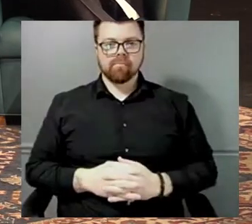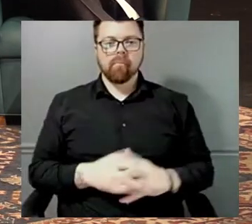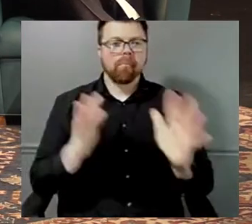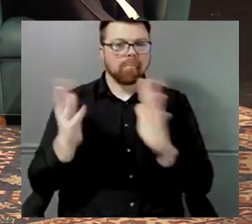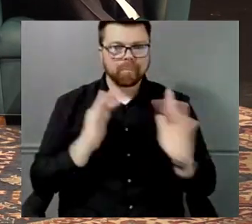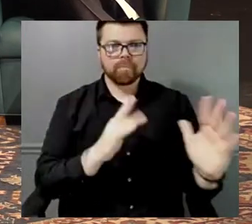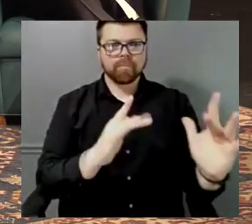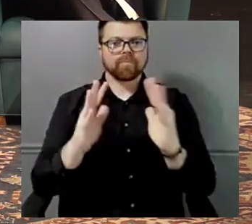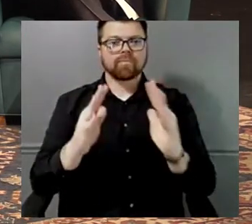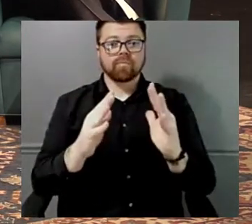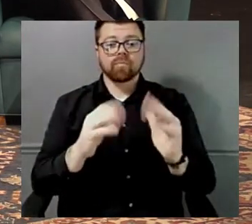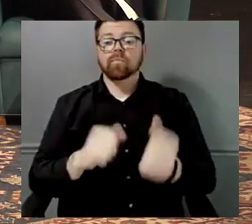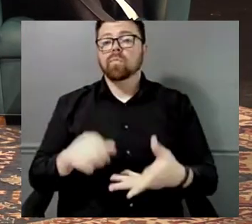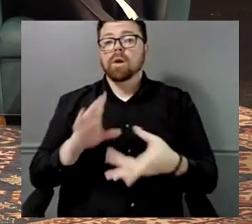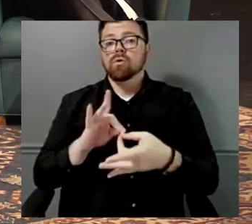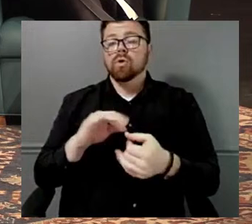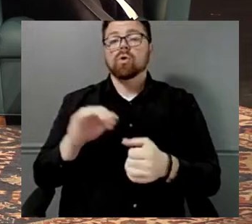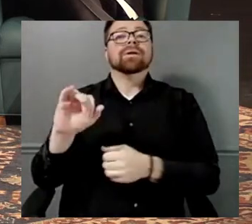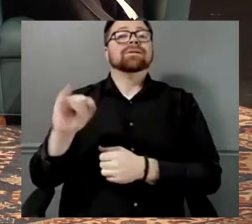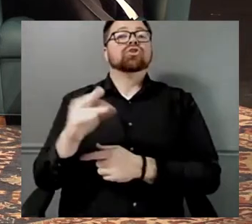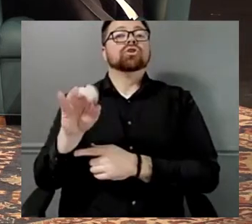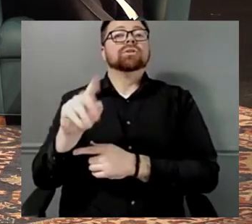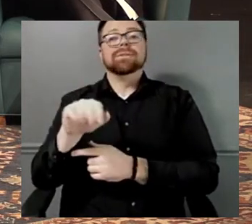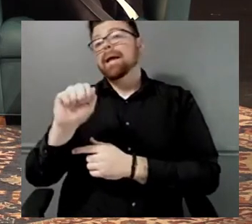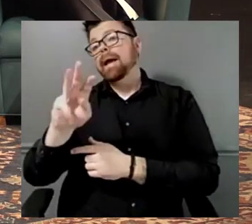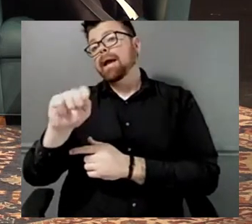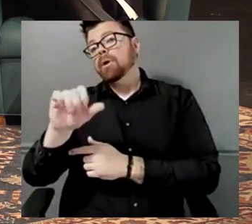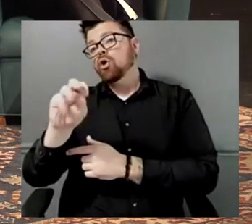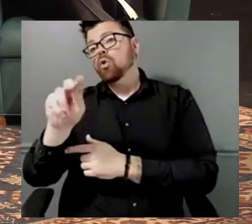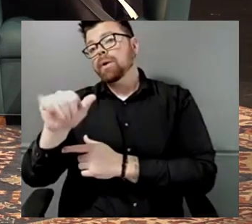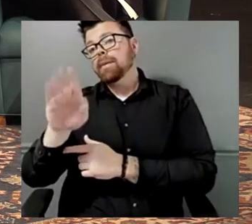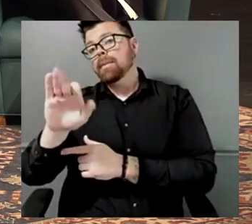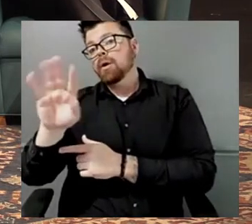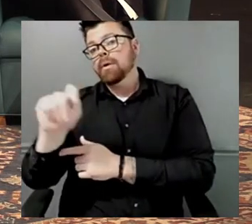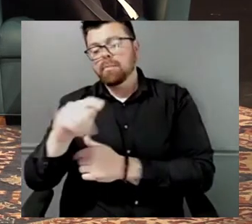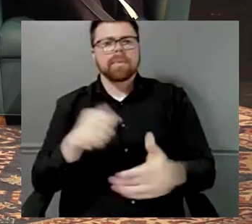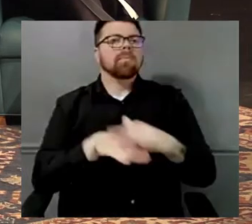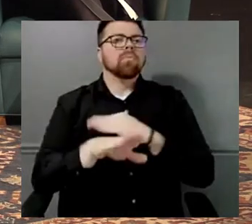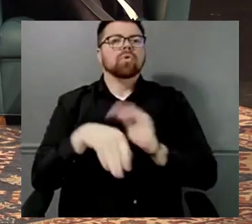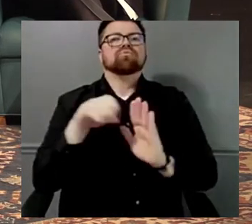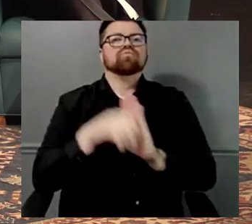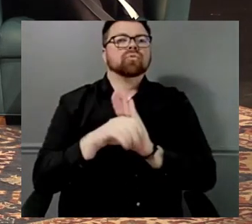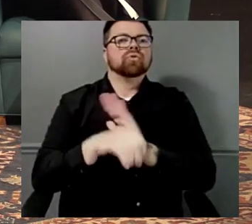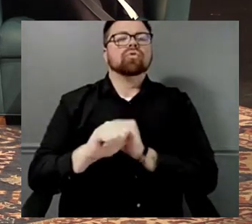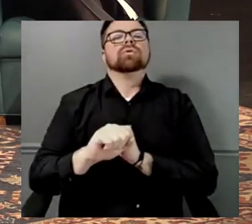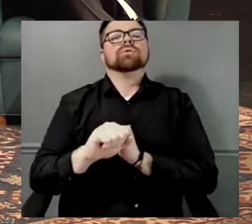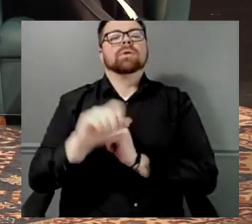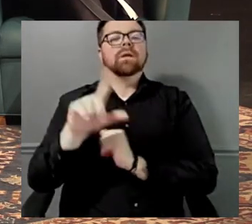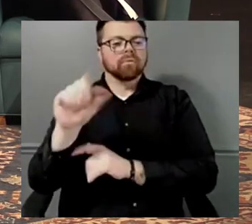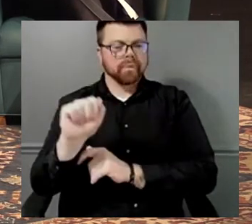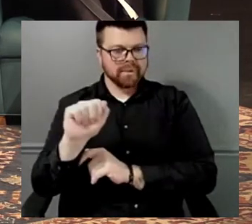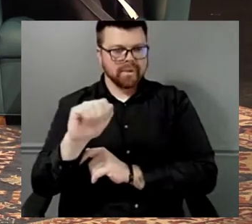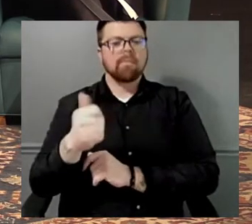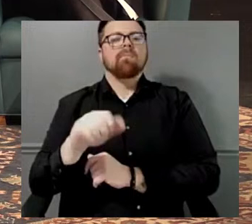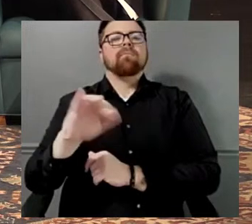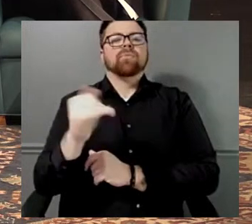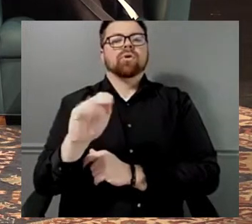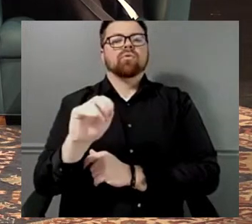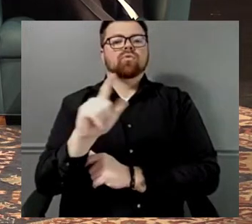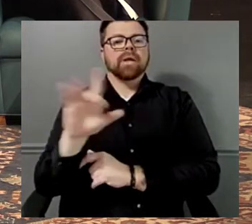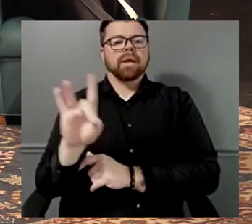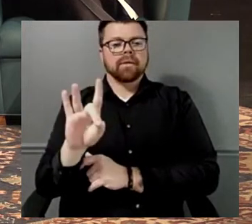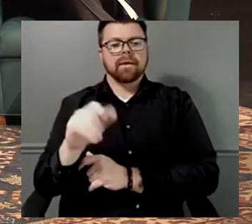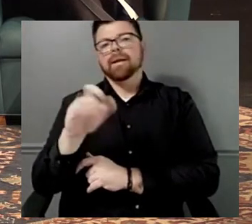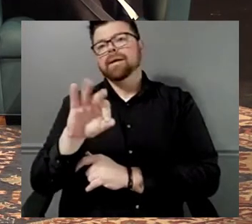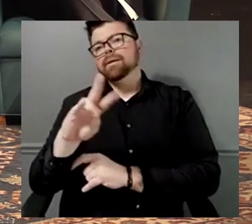8th, 2009. Associate Justice Amy Coney Barrett was born in New Orleans, Louisiana on January 28th, 1972. She married Jesse